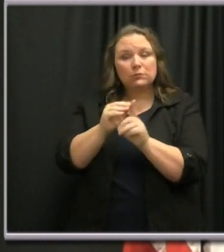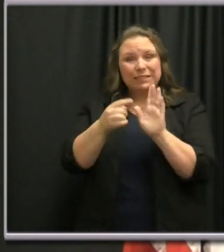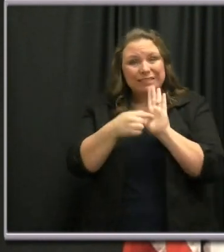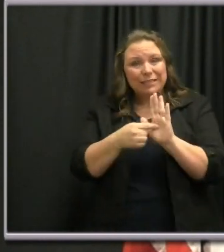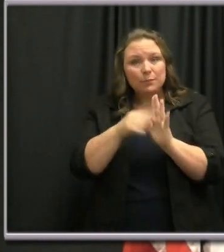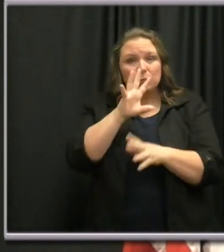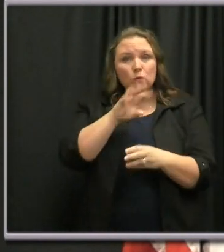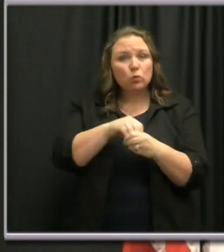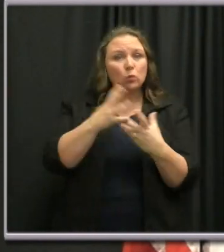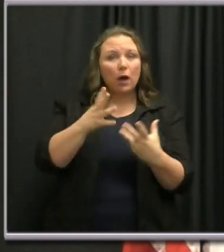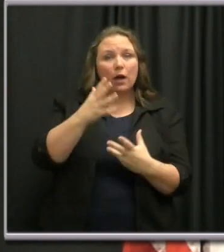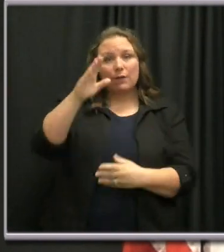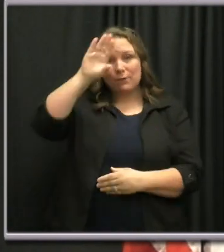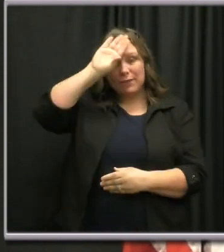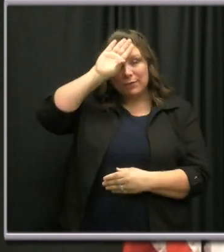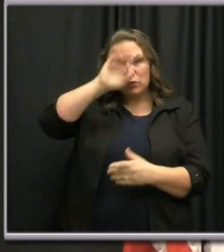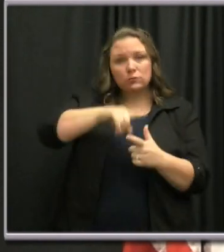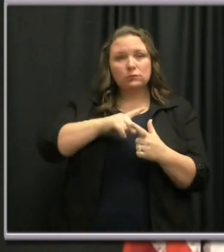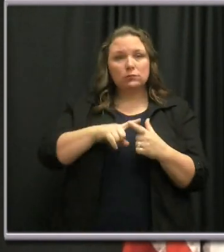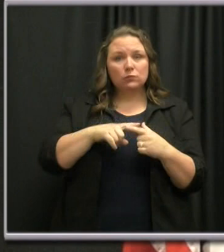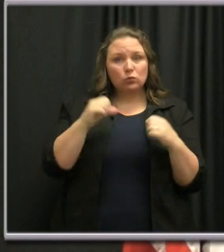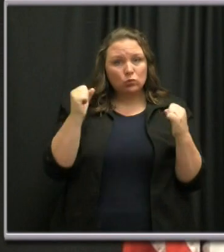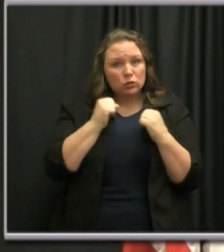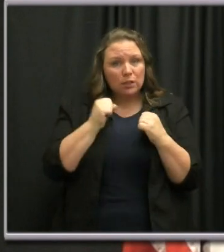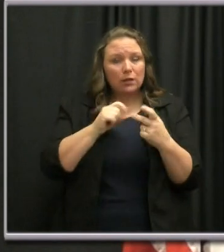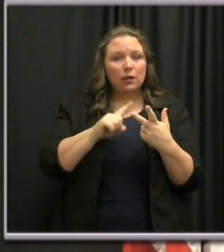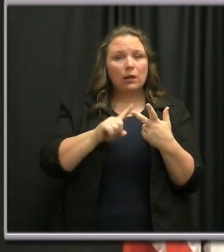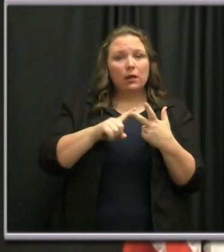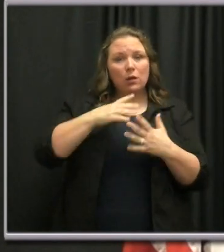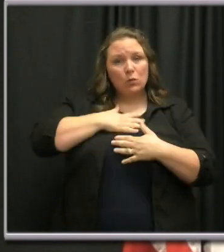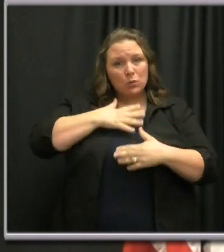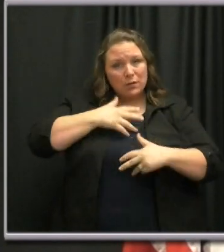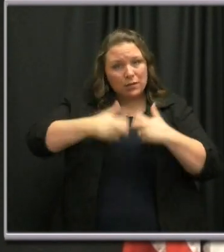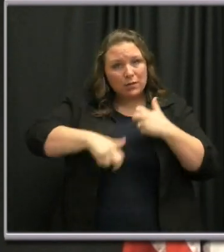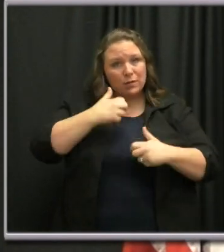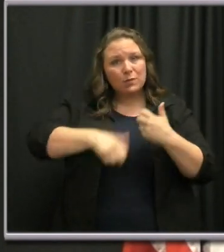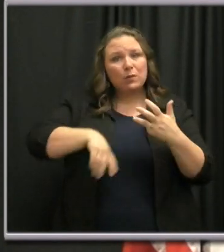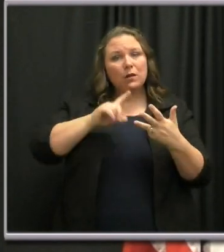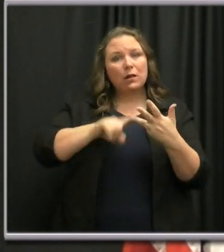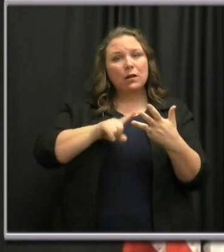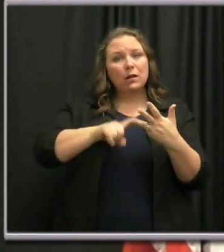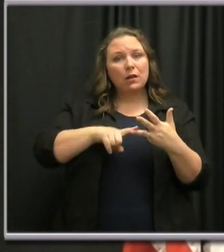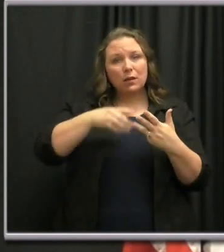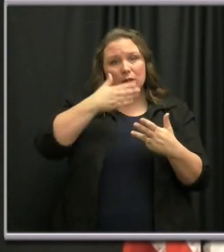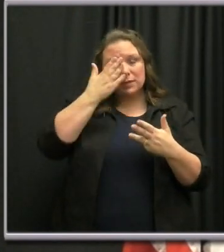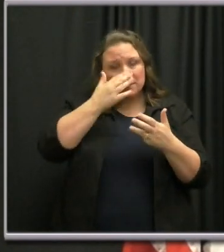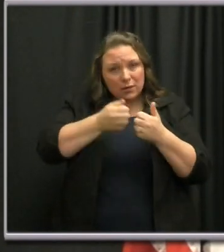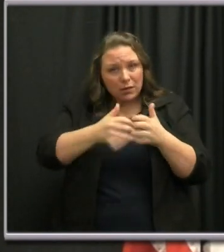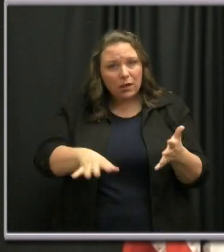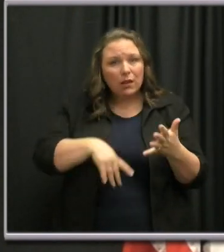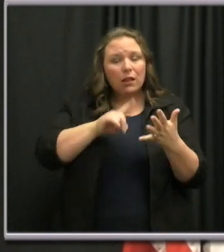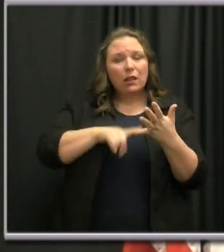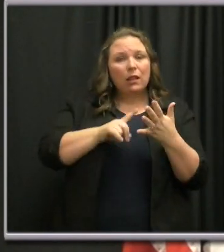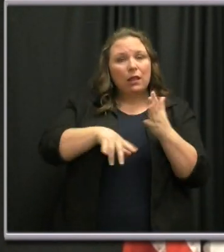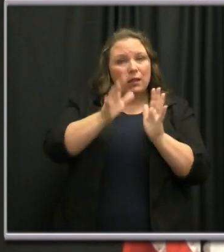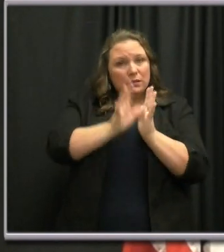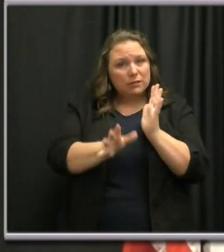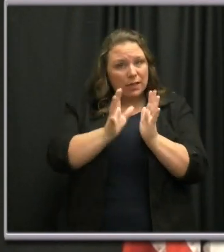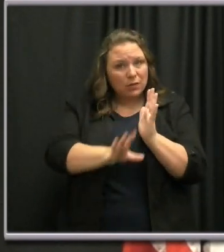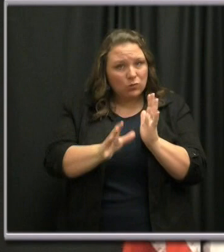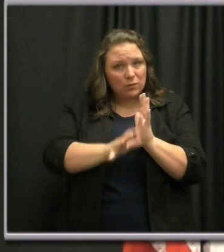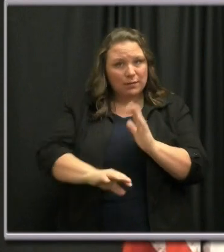include fever, chill, shortness of breath, new onset loss of smell, or new onset unexplained